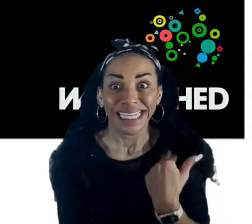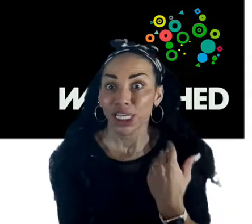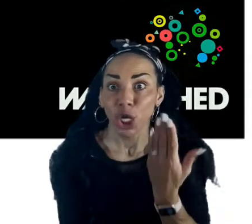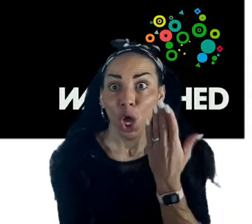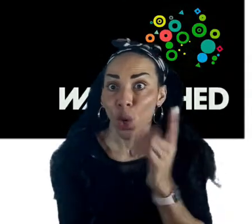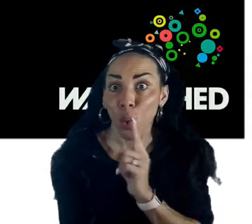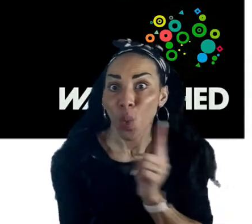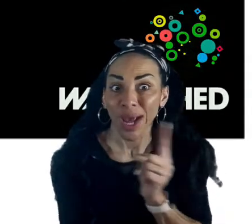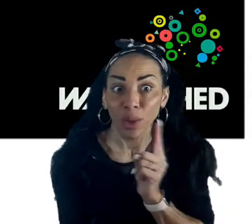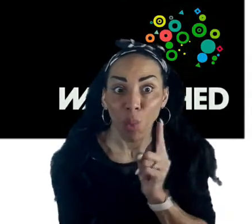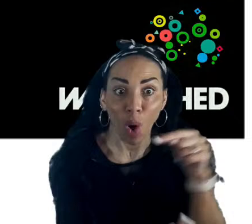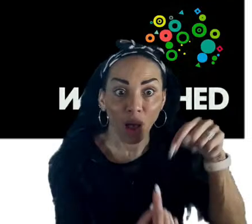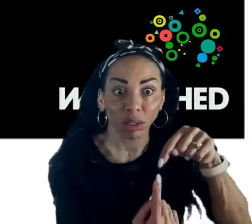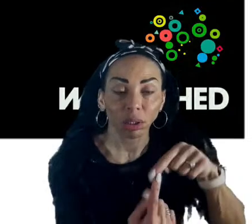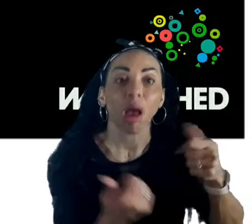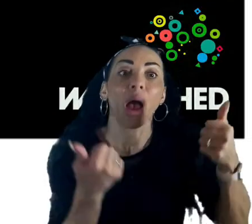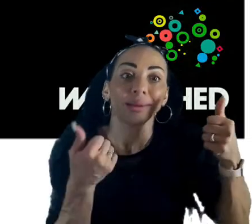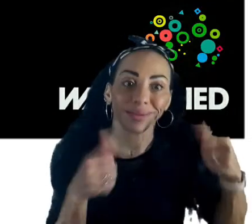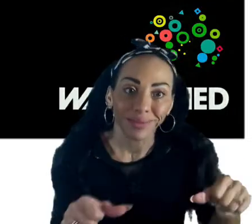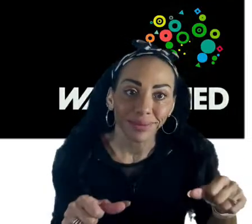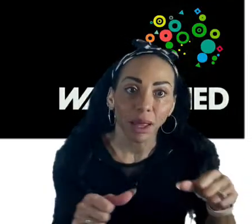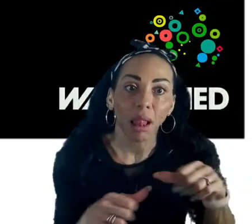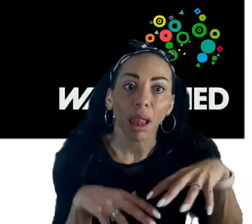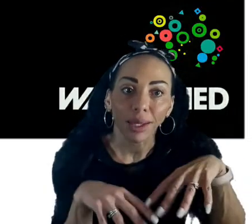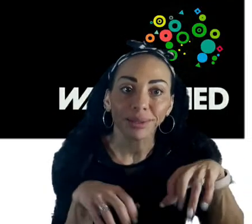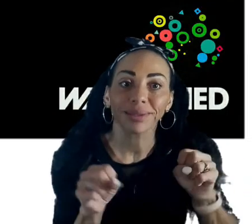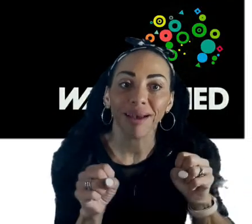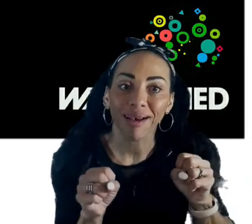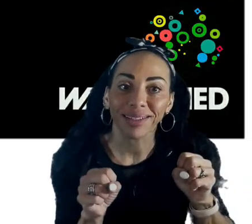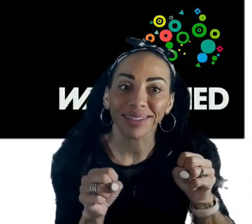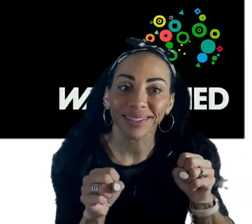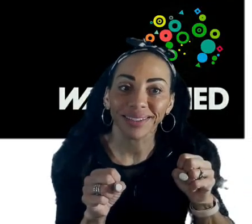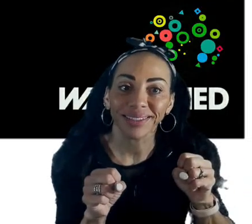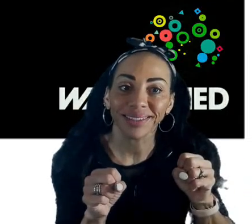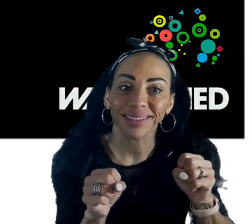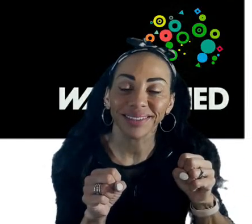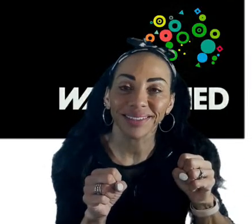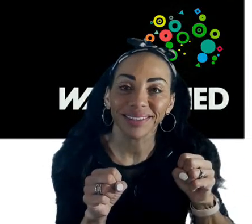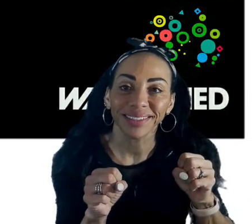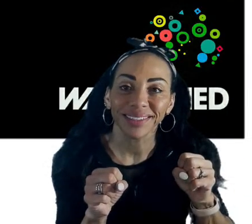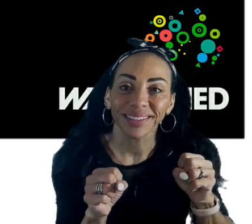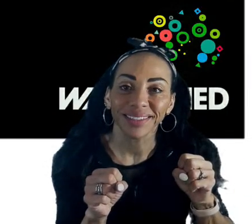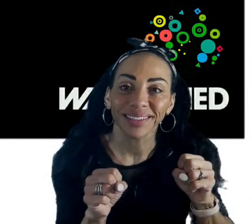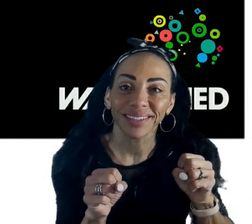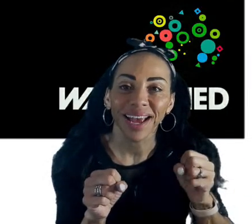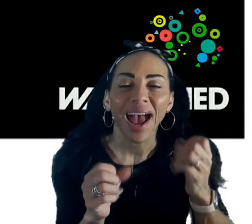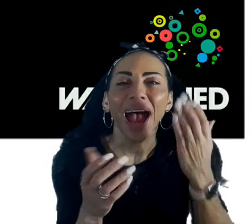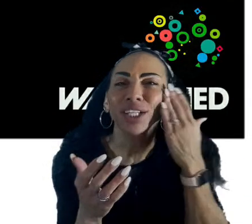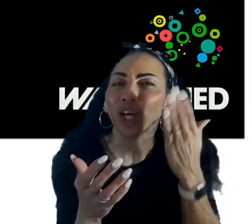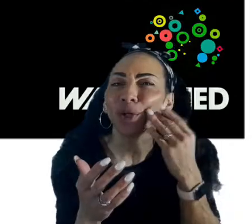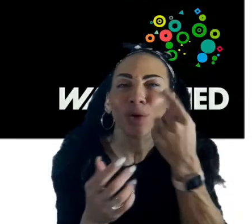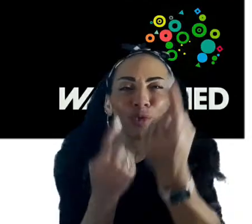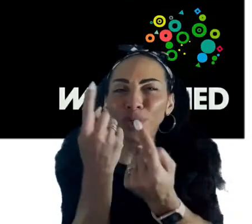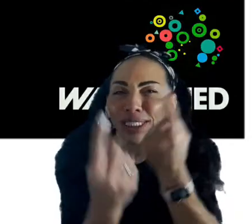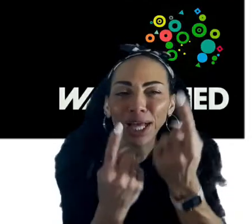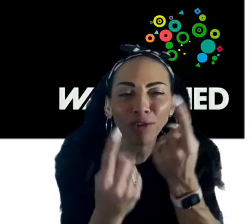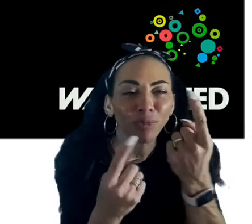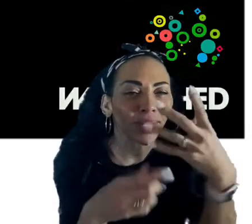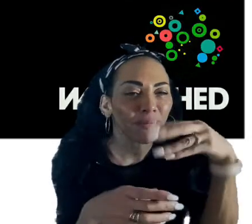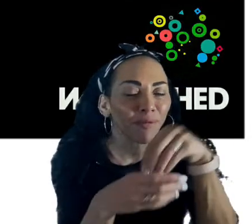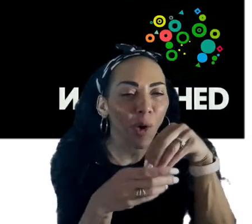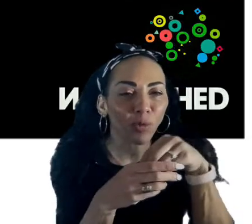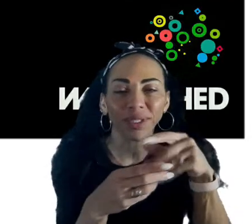started. And I don't know if you're involved in shaping projects or putting things out into the world,